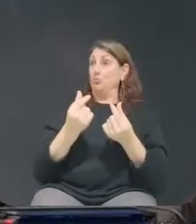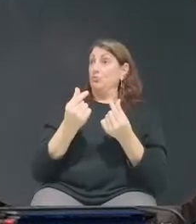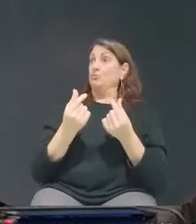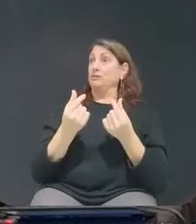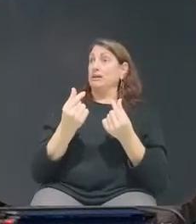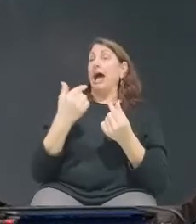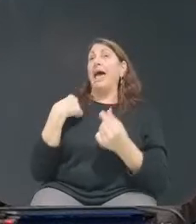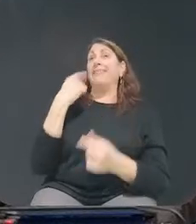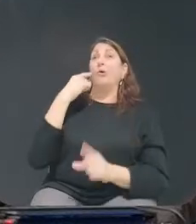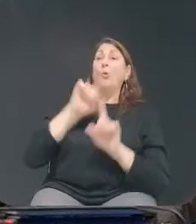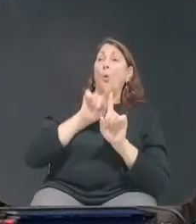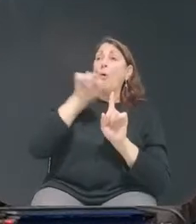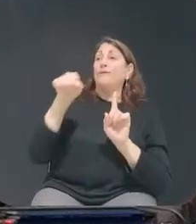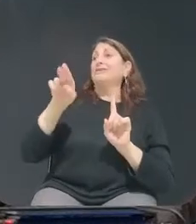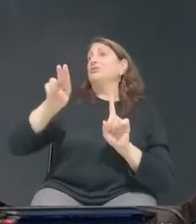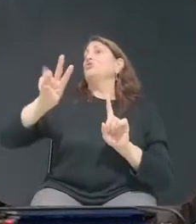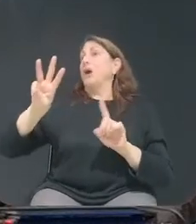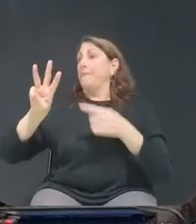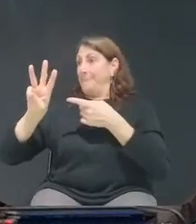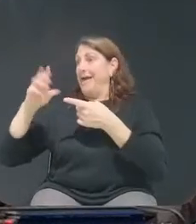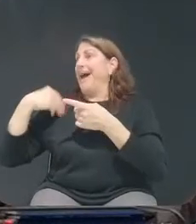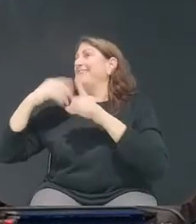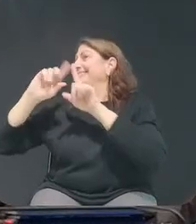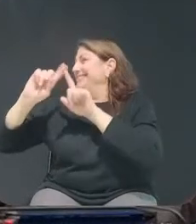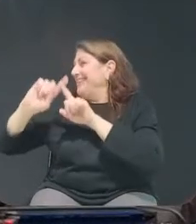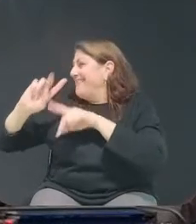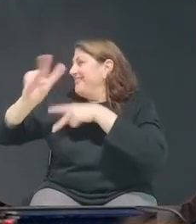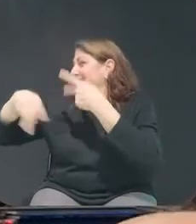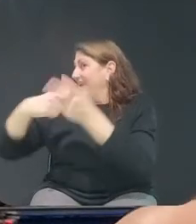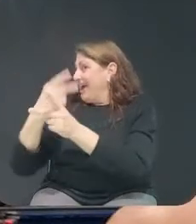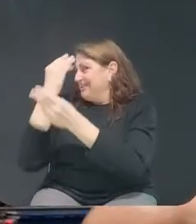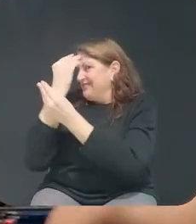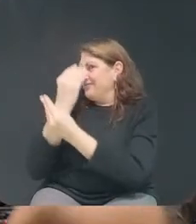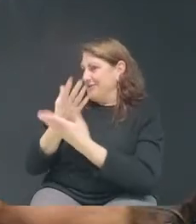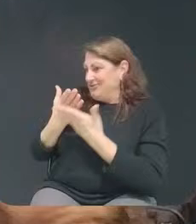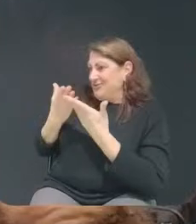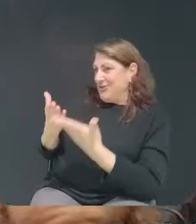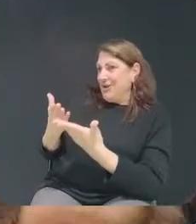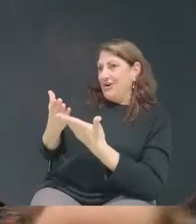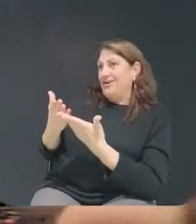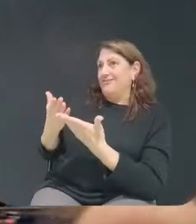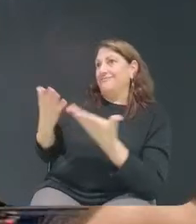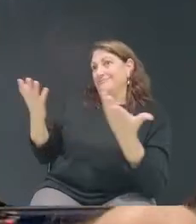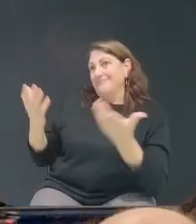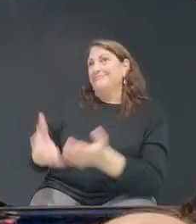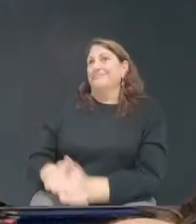University of Washington, for example, that would have different kind of information. But